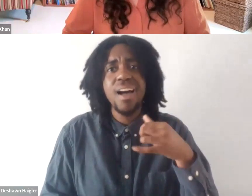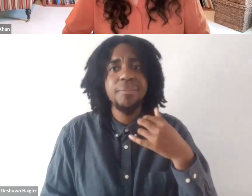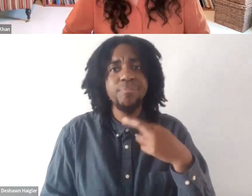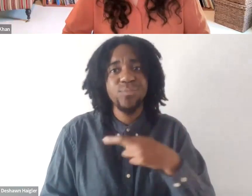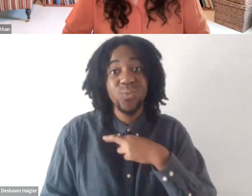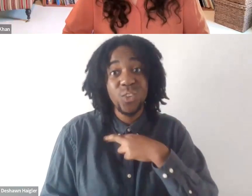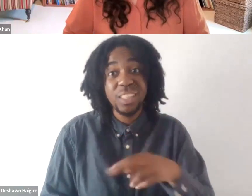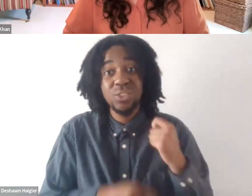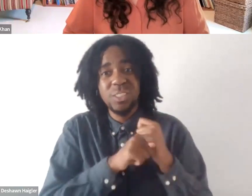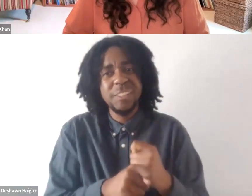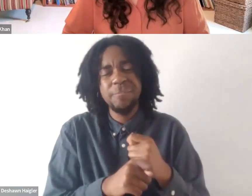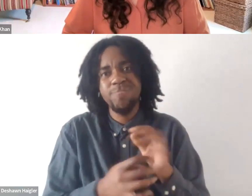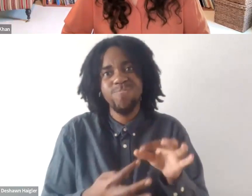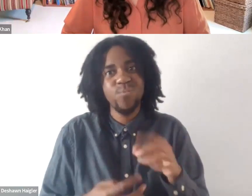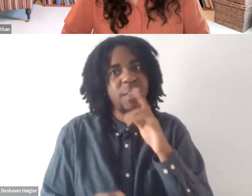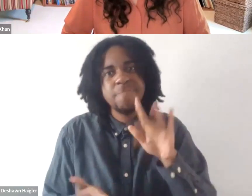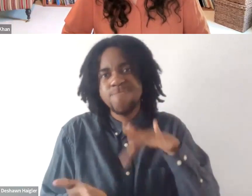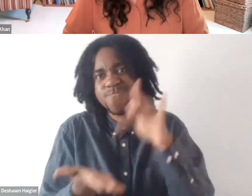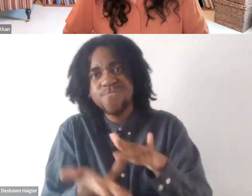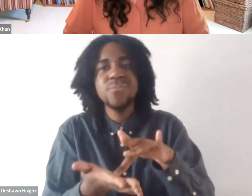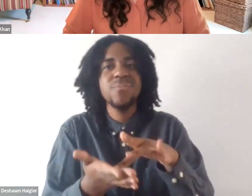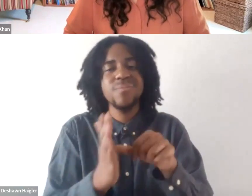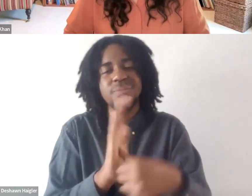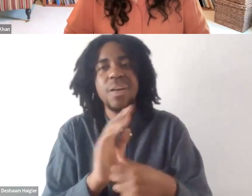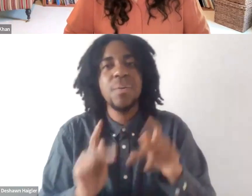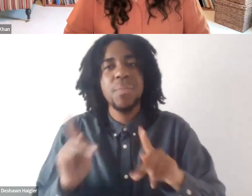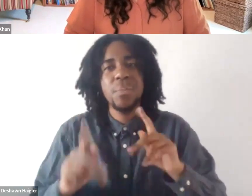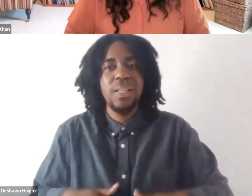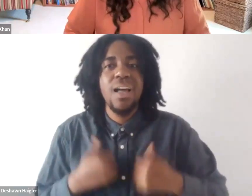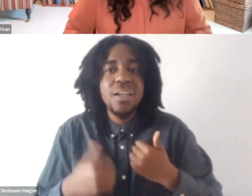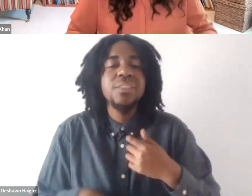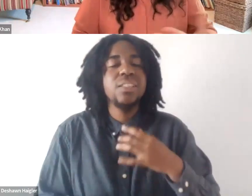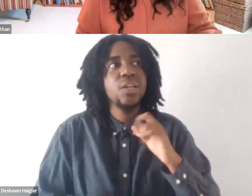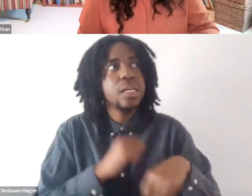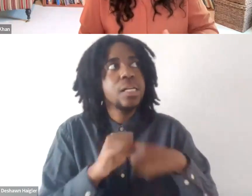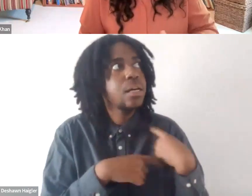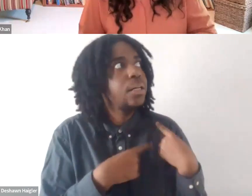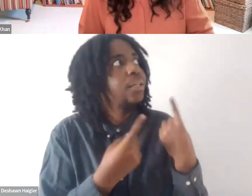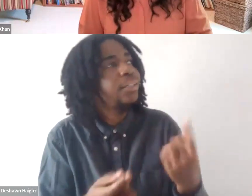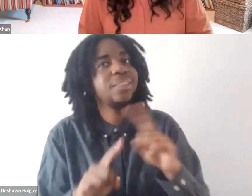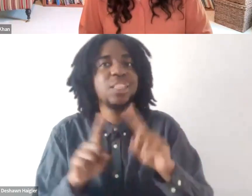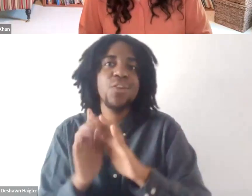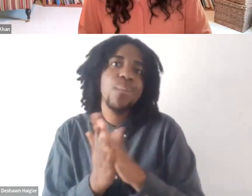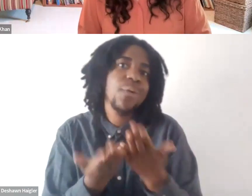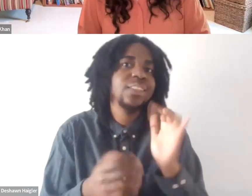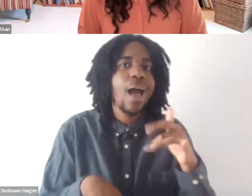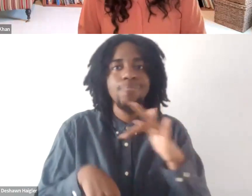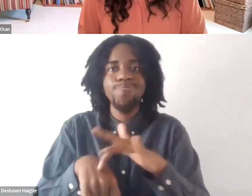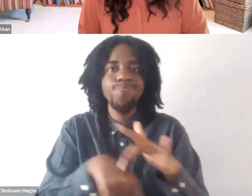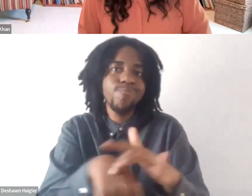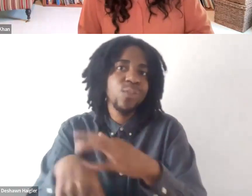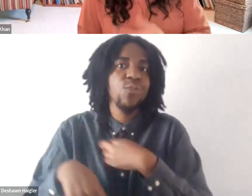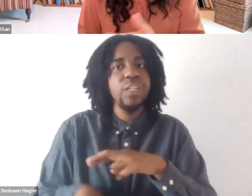different ways. And I know over the years, as I've published different books that, touch on religion in different ways, or